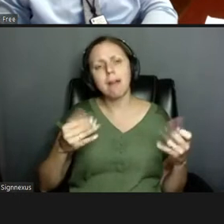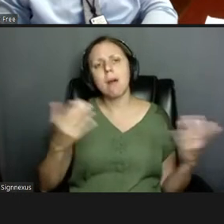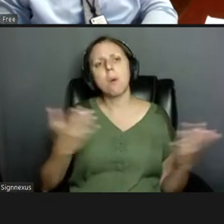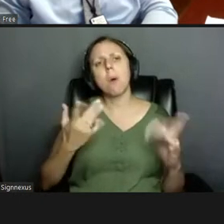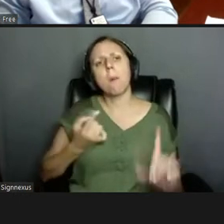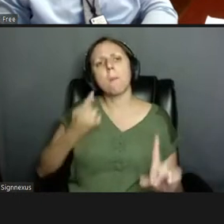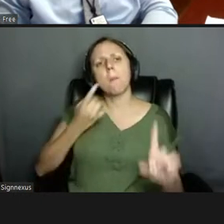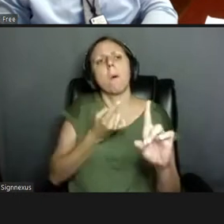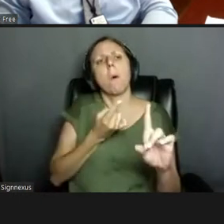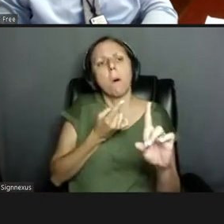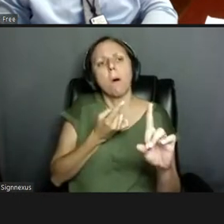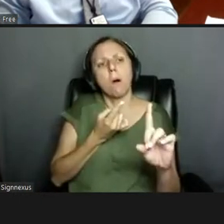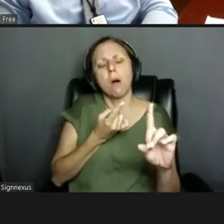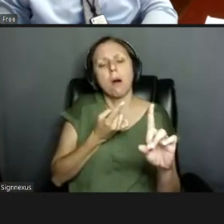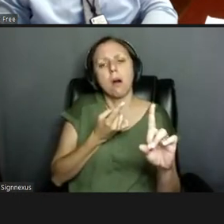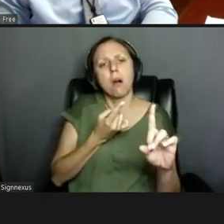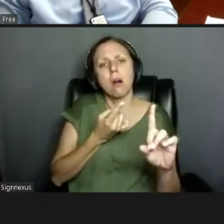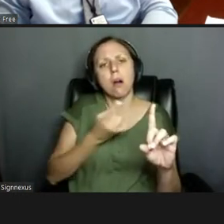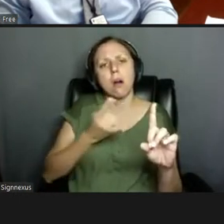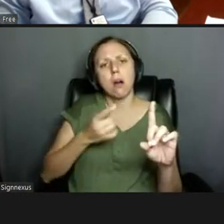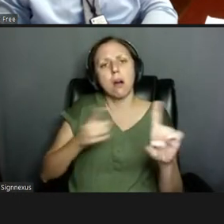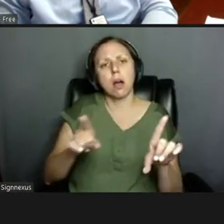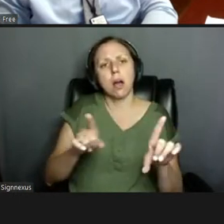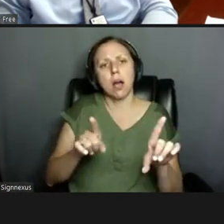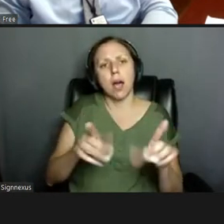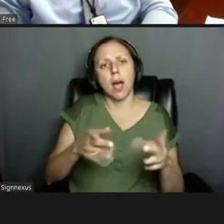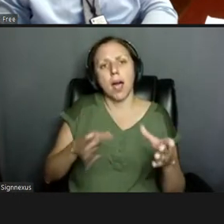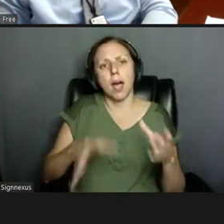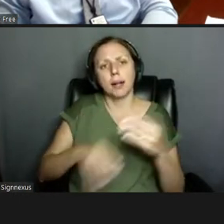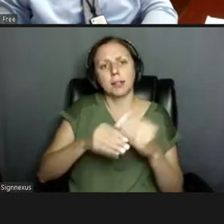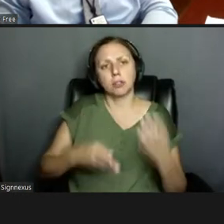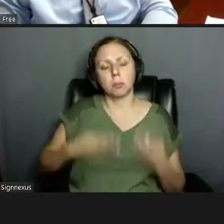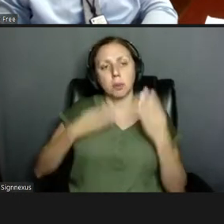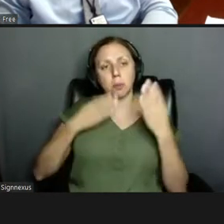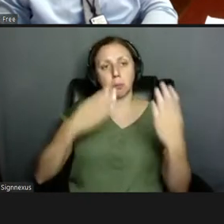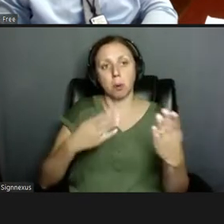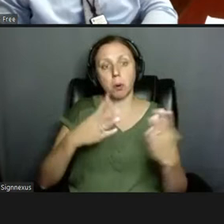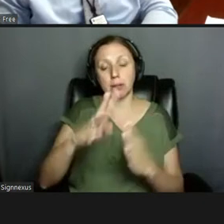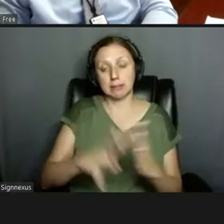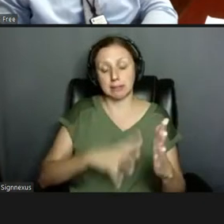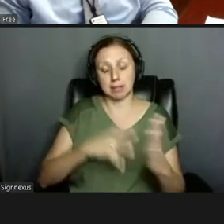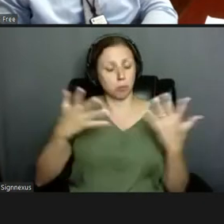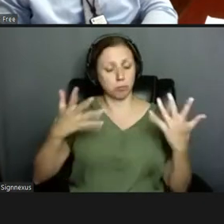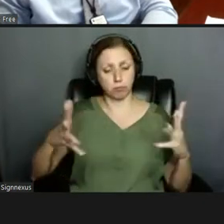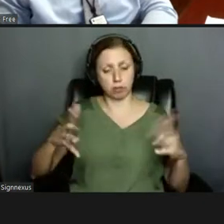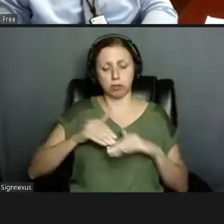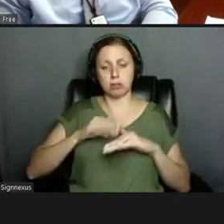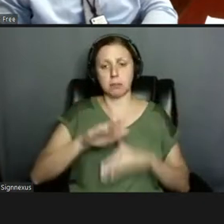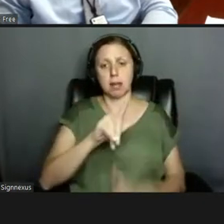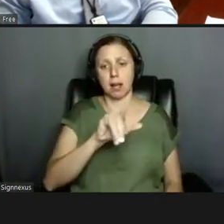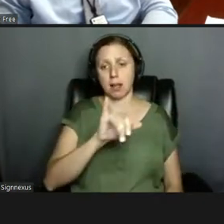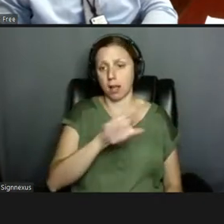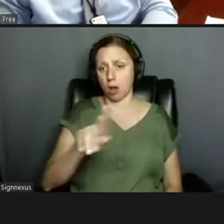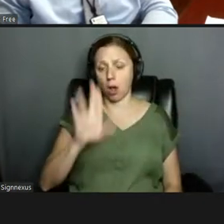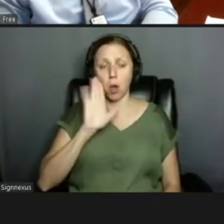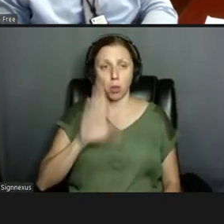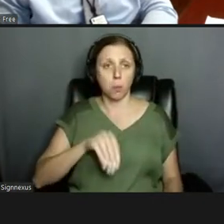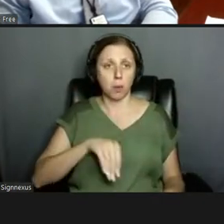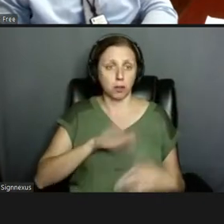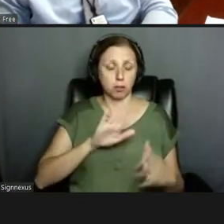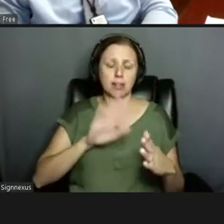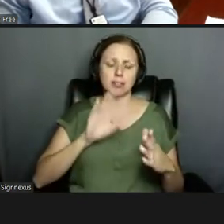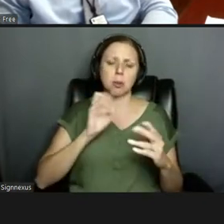point, and an additional proposed schedule has been submitted to the LIRR that would address or alleviate